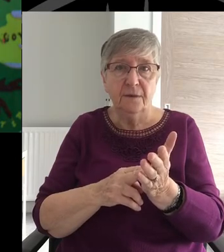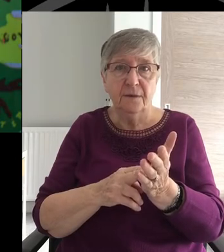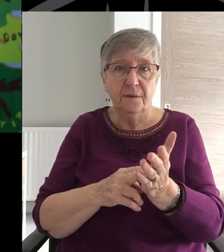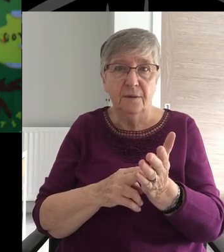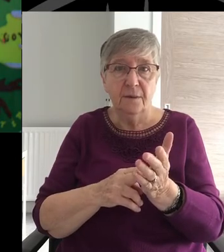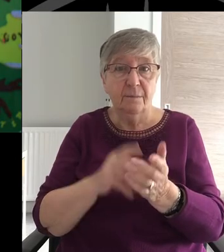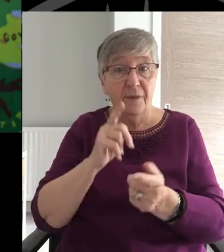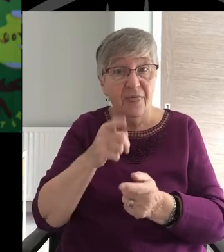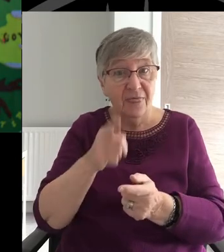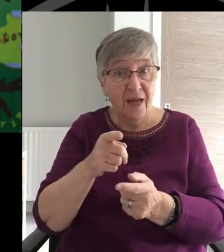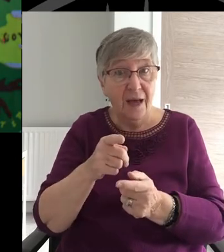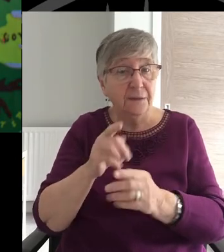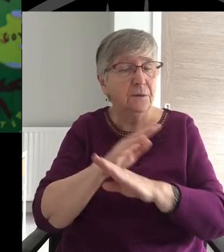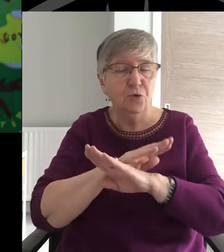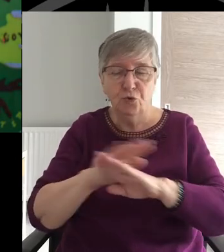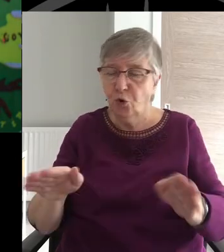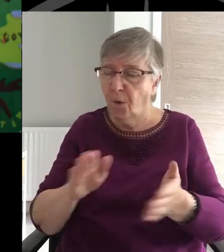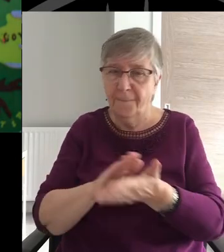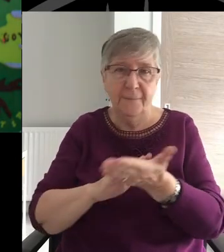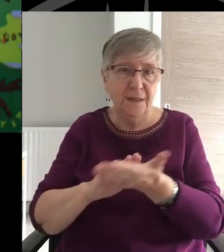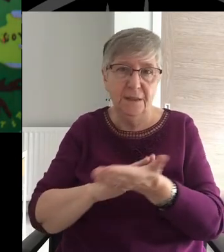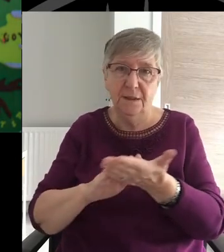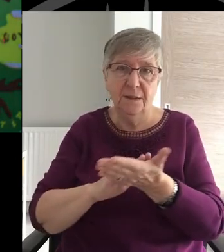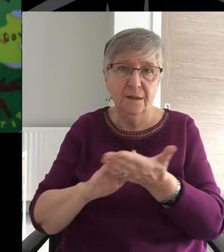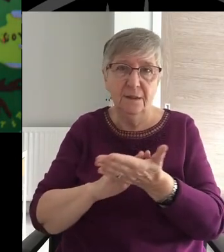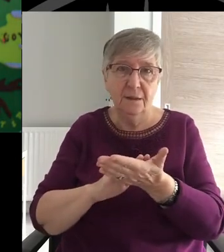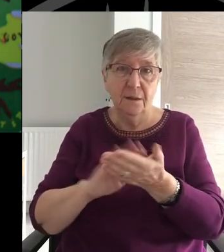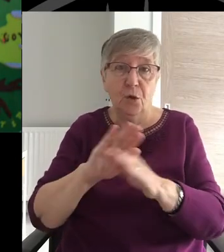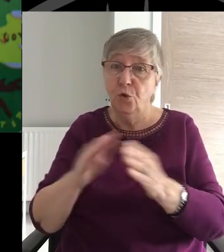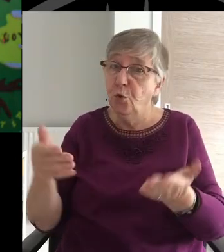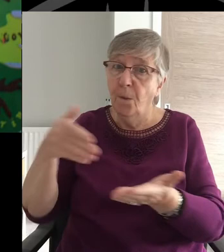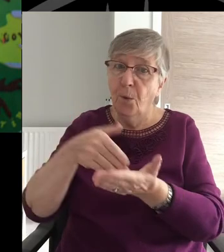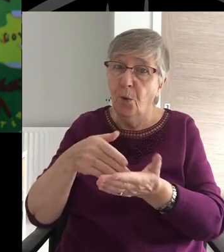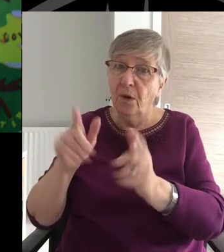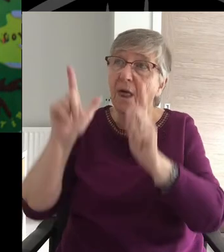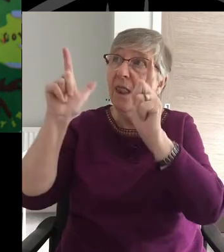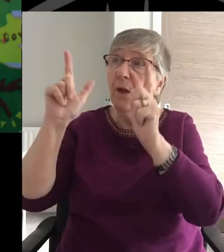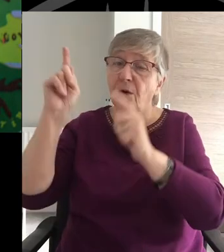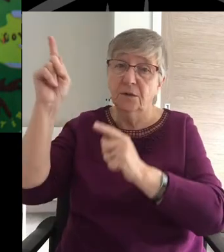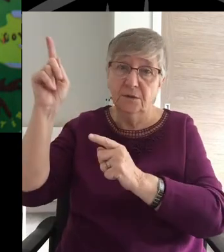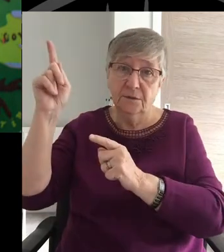But that did not mean no more of the Lord.